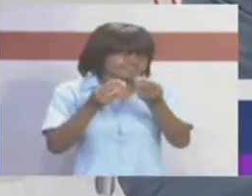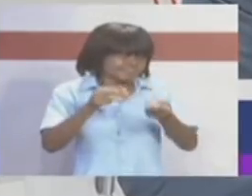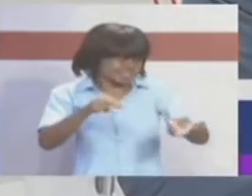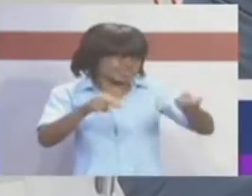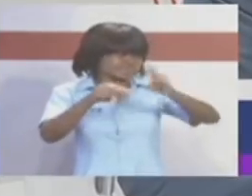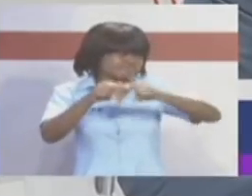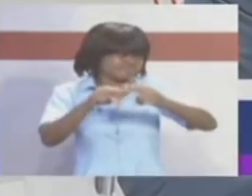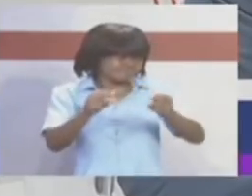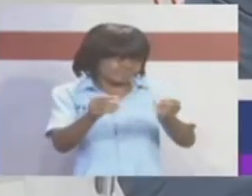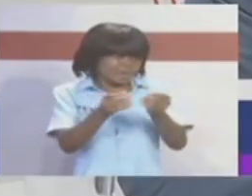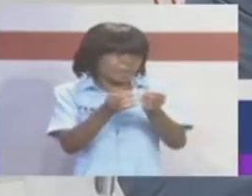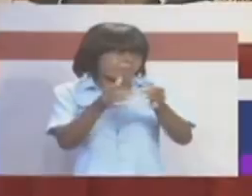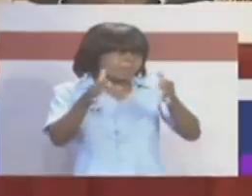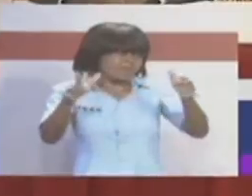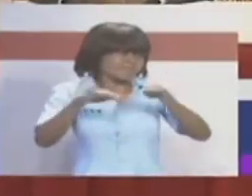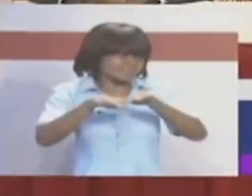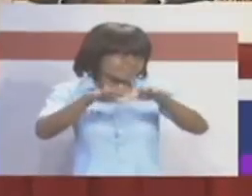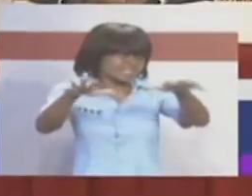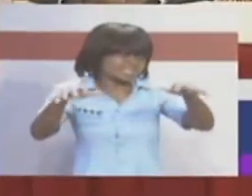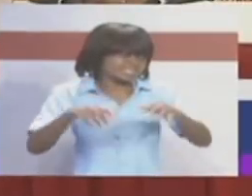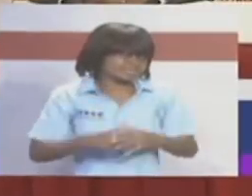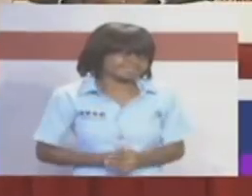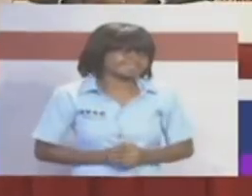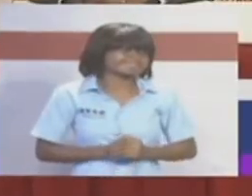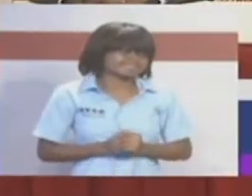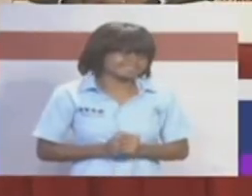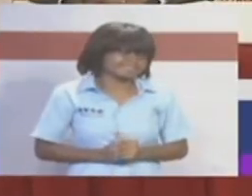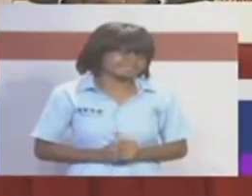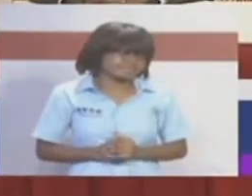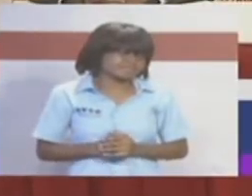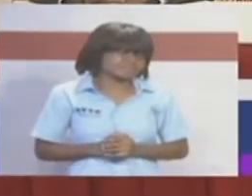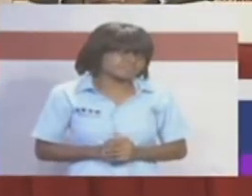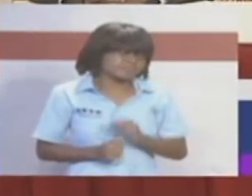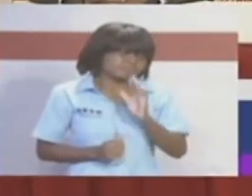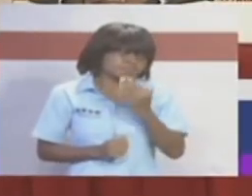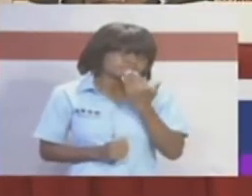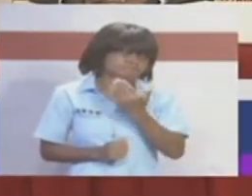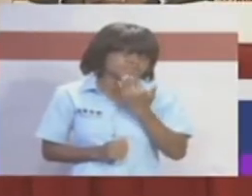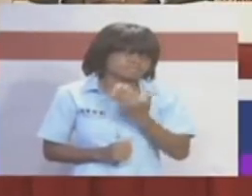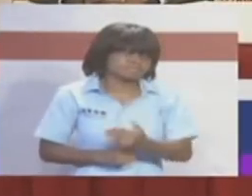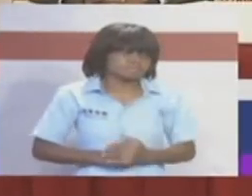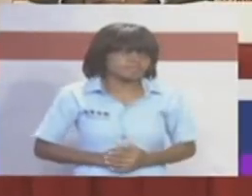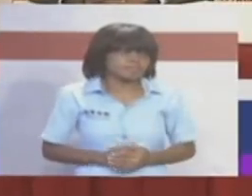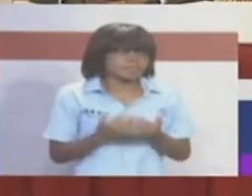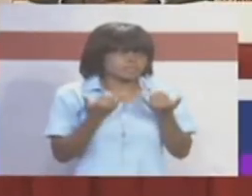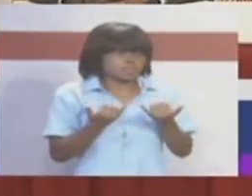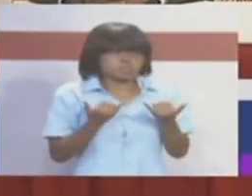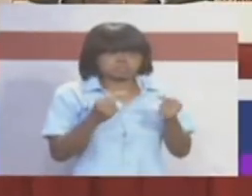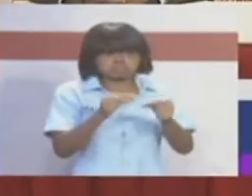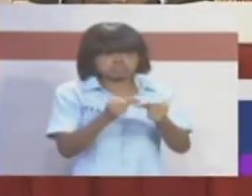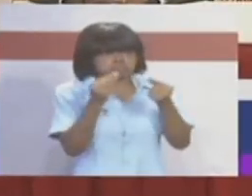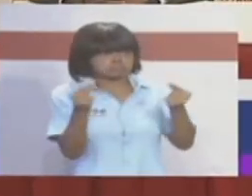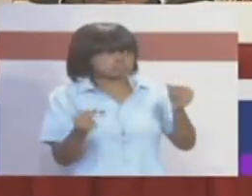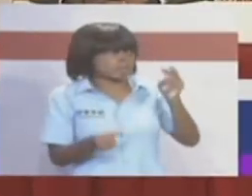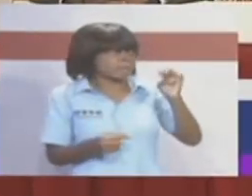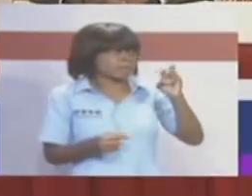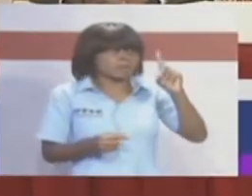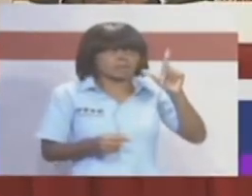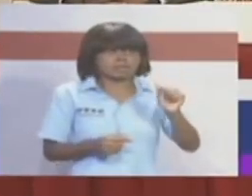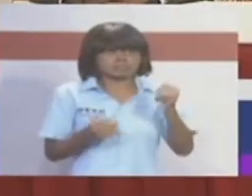variant. Thank you very much, Dr. Hines. We go back to Guardian Media Limited for a follow-up question.